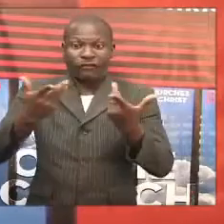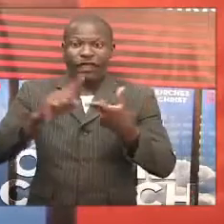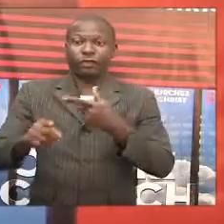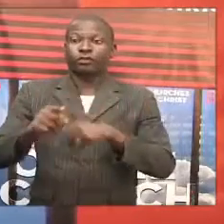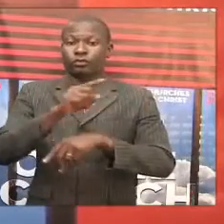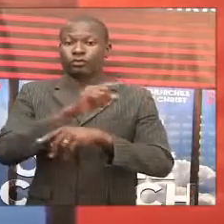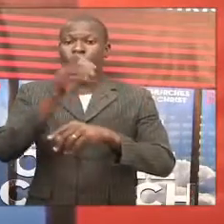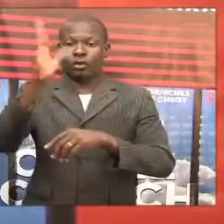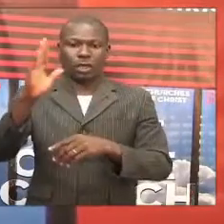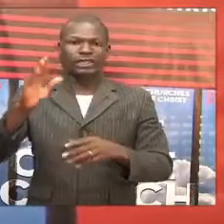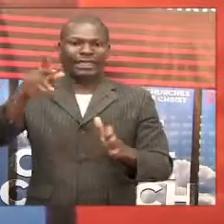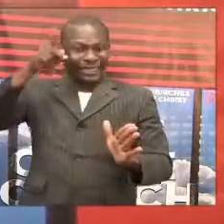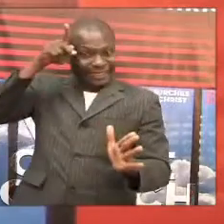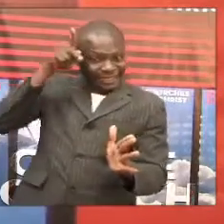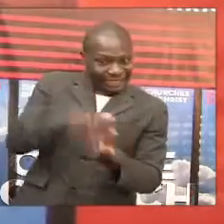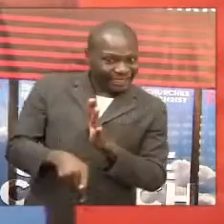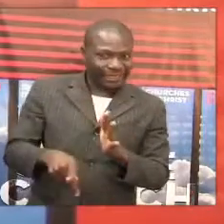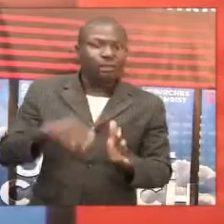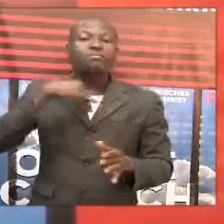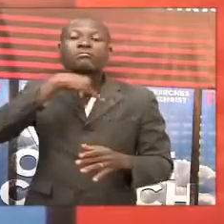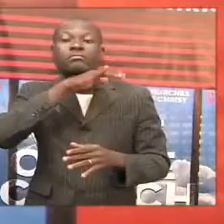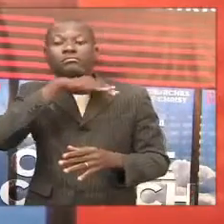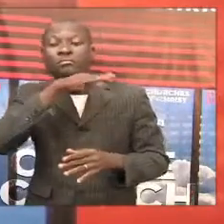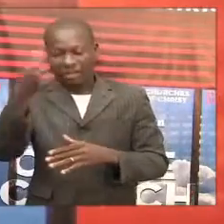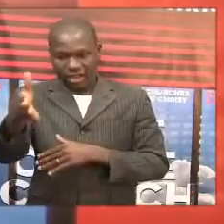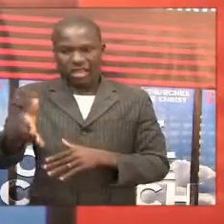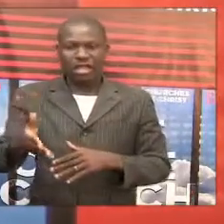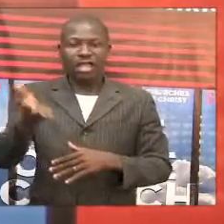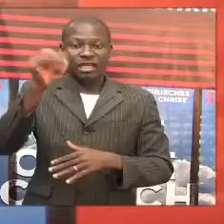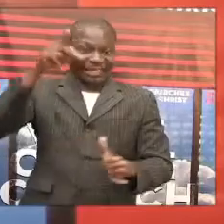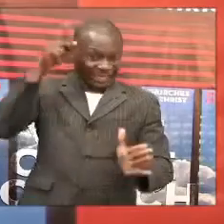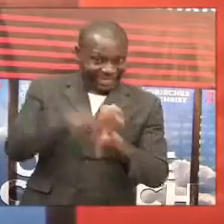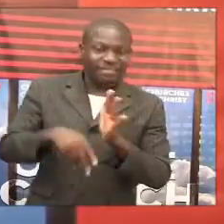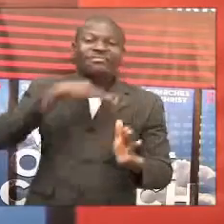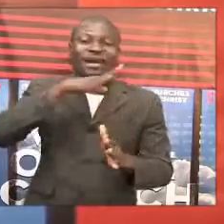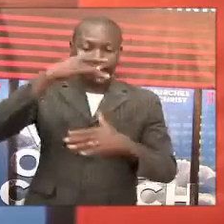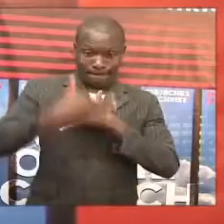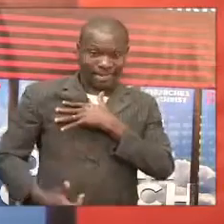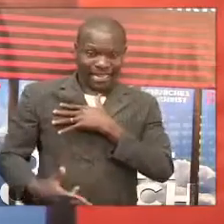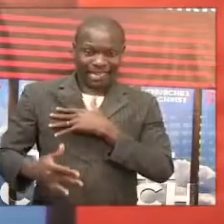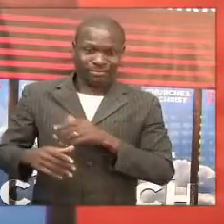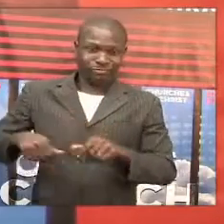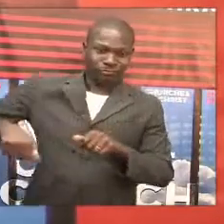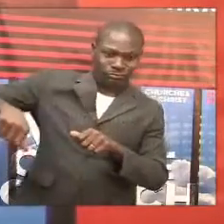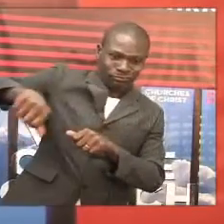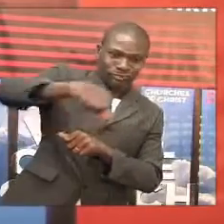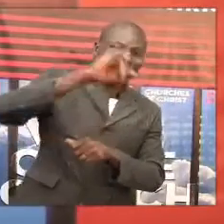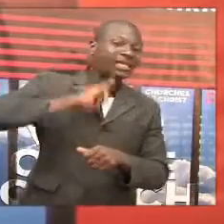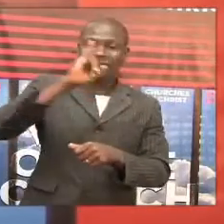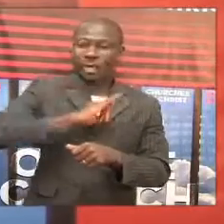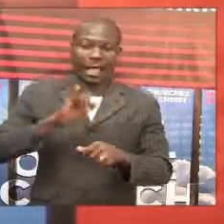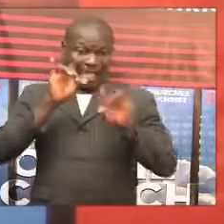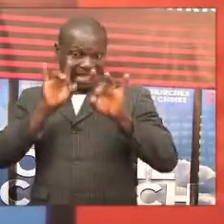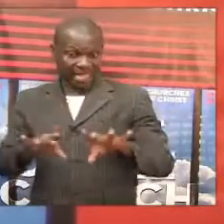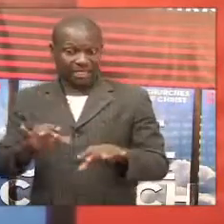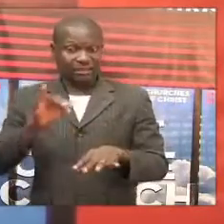etchy preco. Omoko preco di preco moja, and a do good Israel for Otanoso. Desecration. And no,